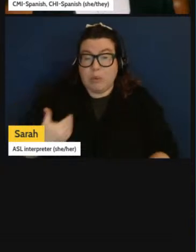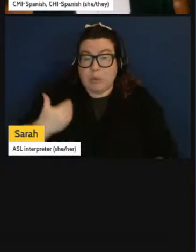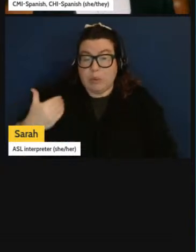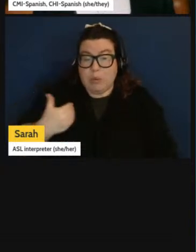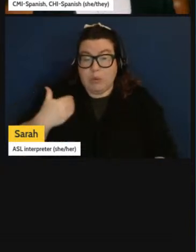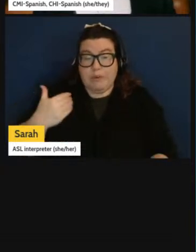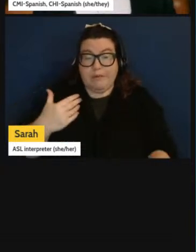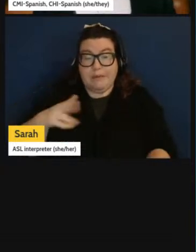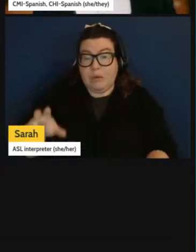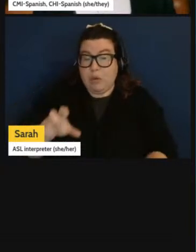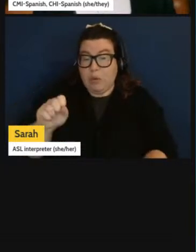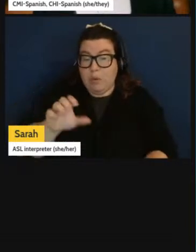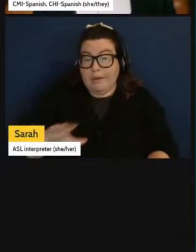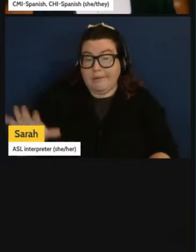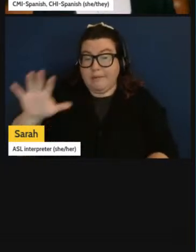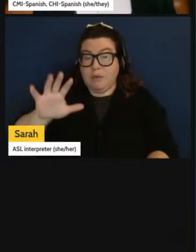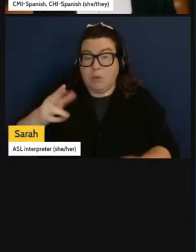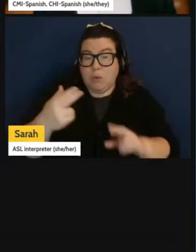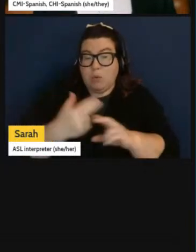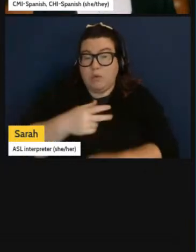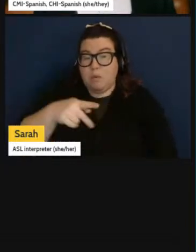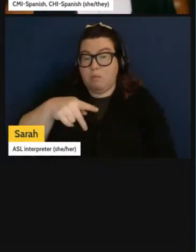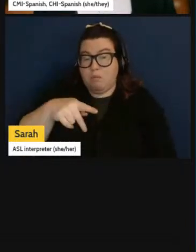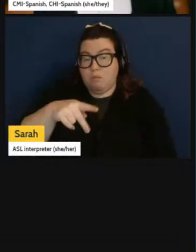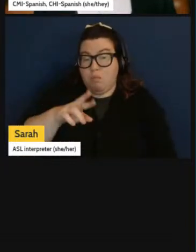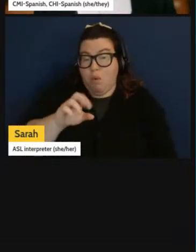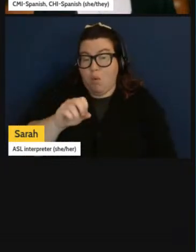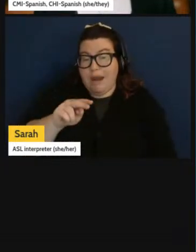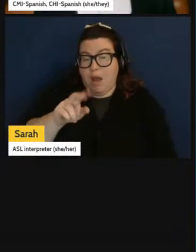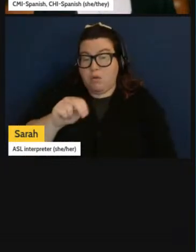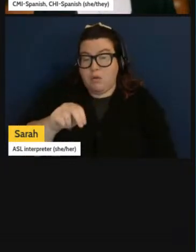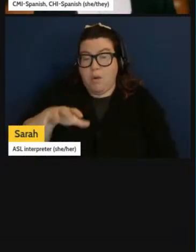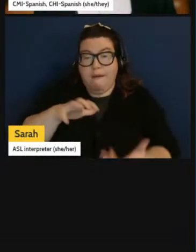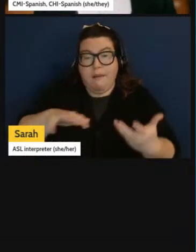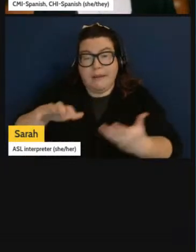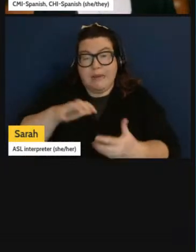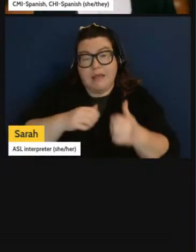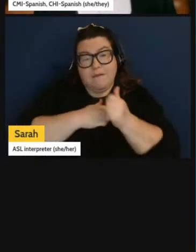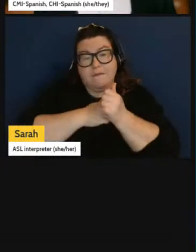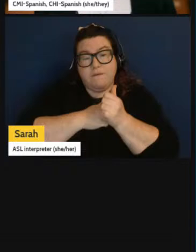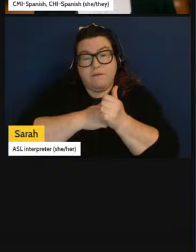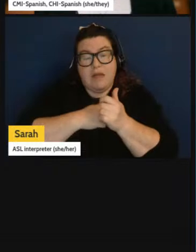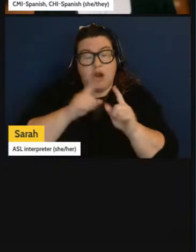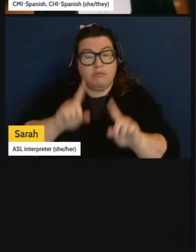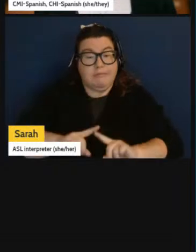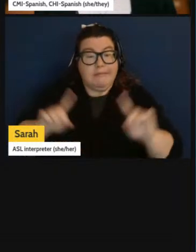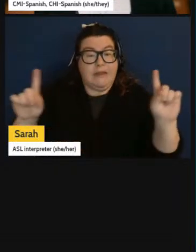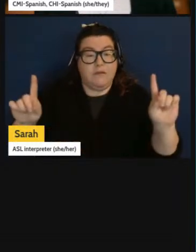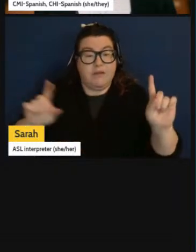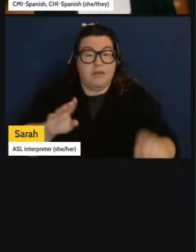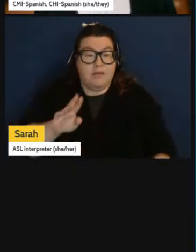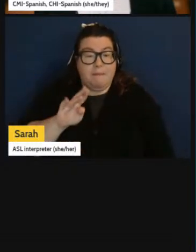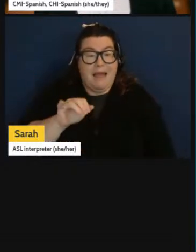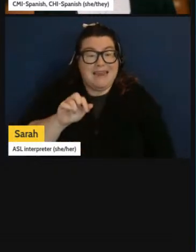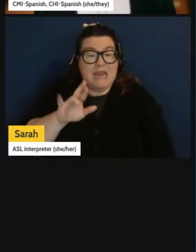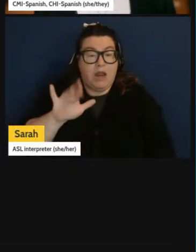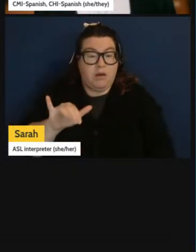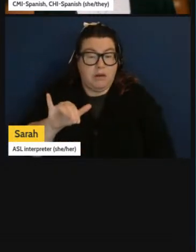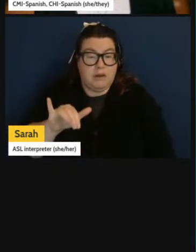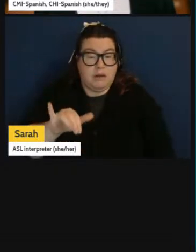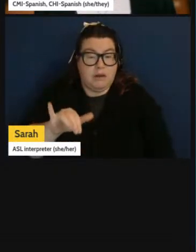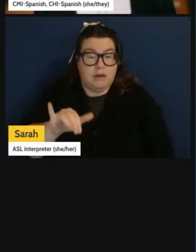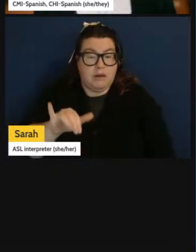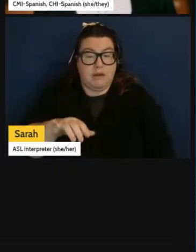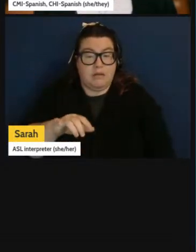United States use pronouns or pronoun combinations that fall outside of the binary construction of gender.